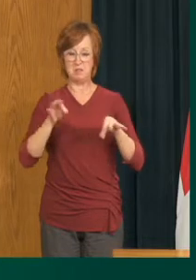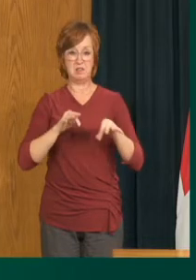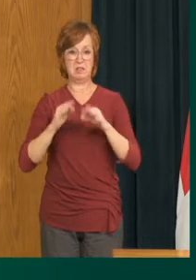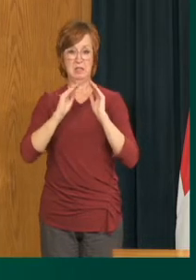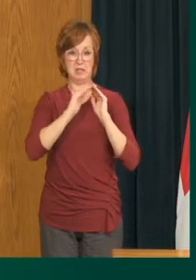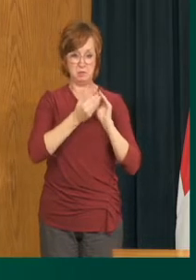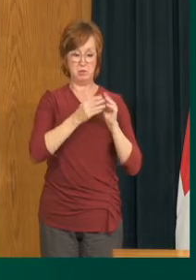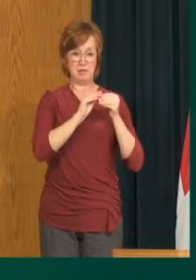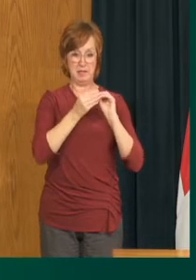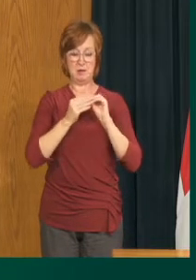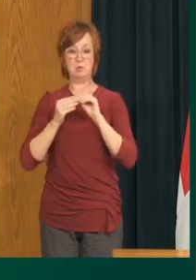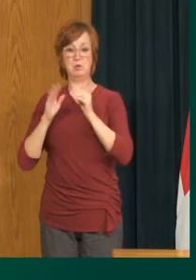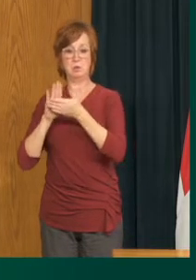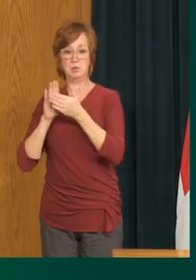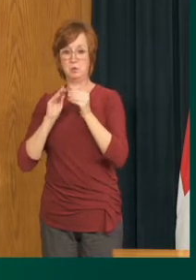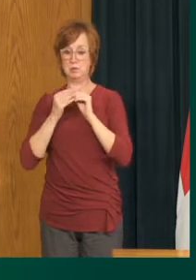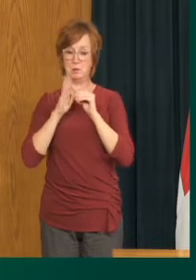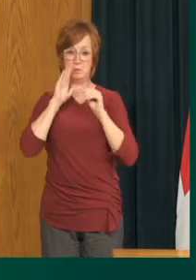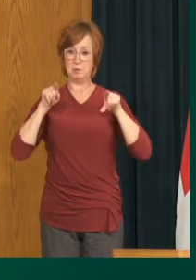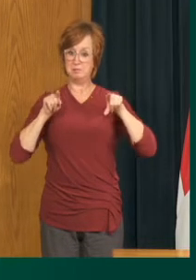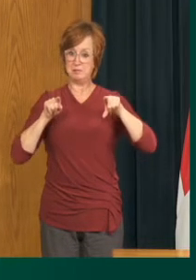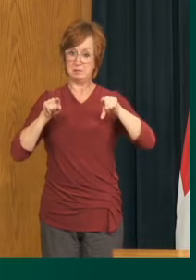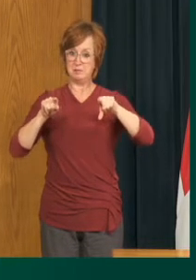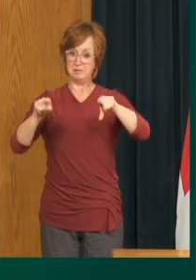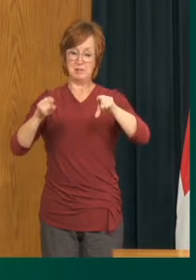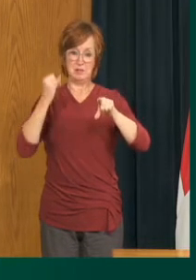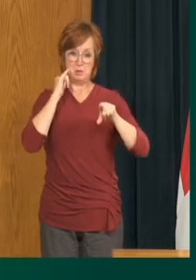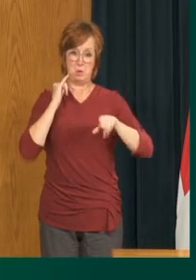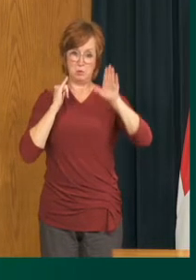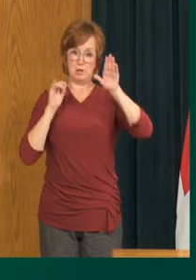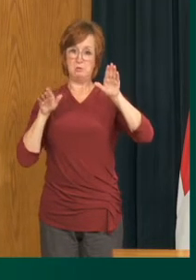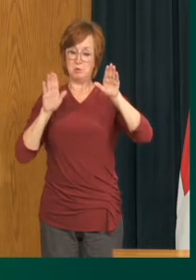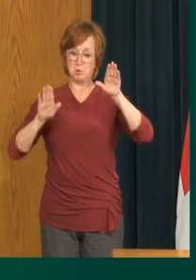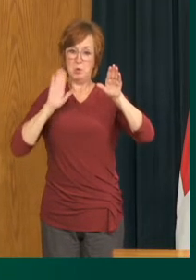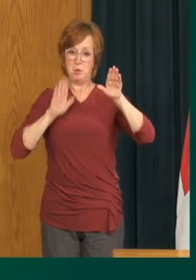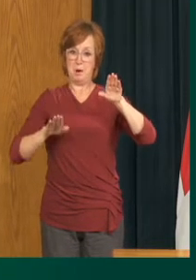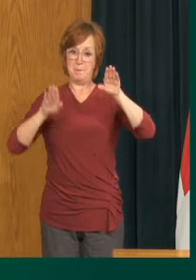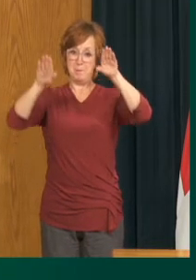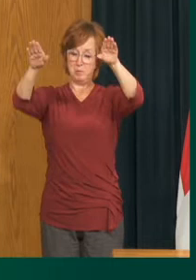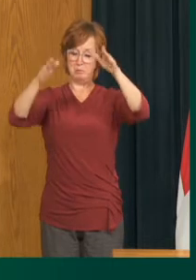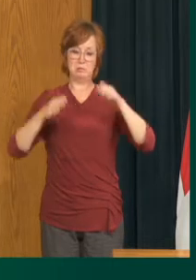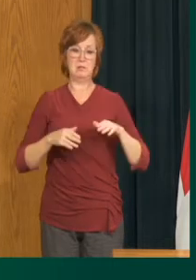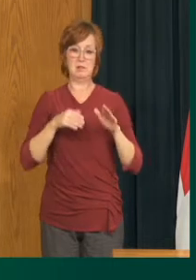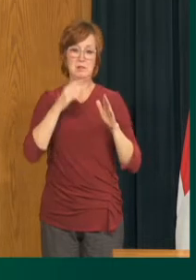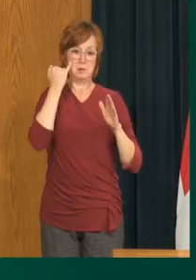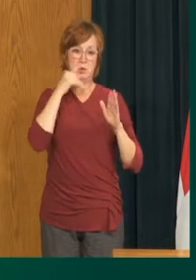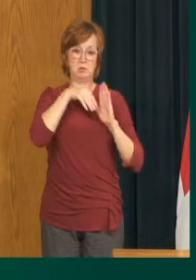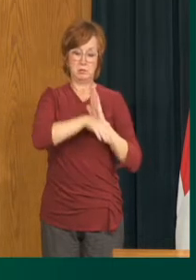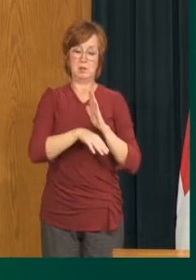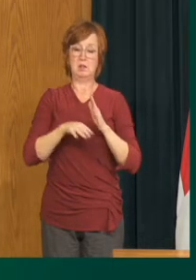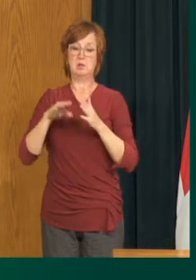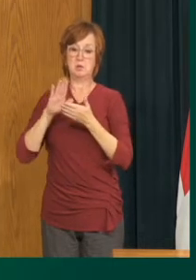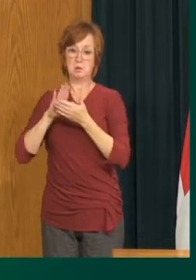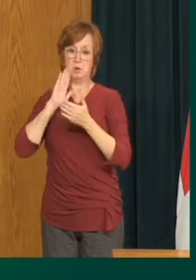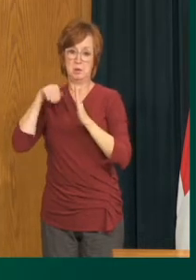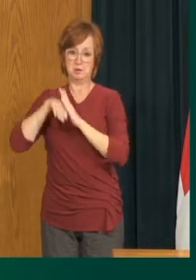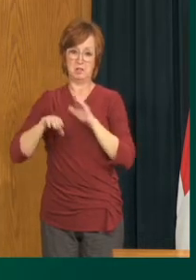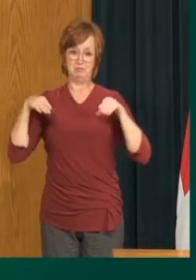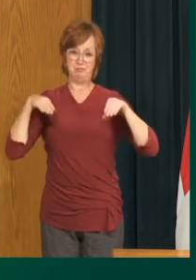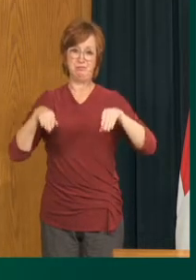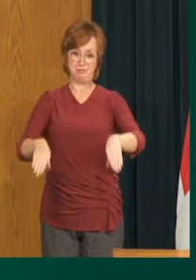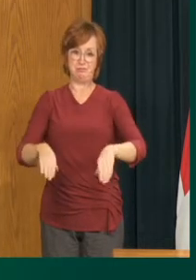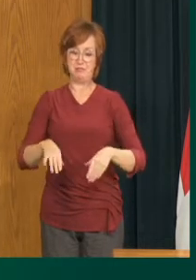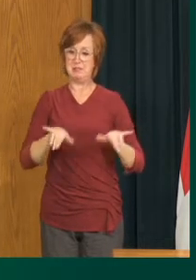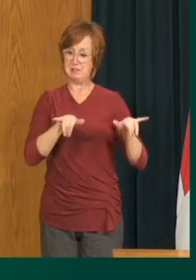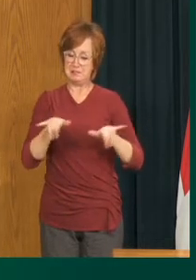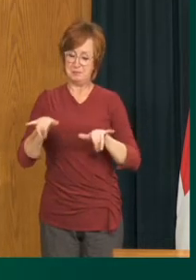a close household contact of an existing case or linked to travel. So the current active cases in Saskatoon are a